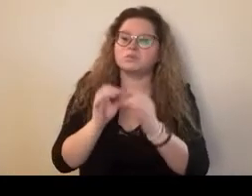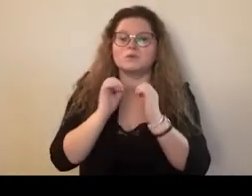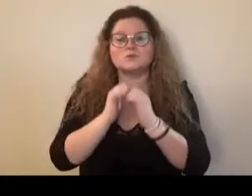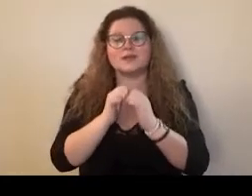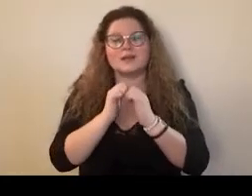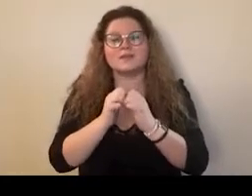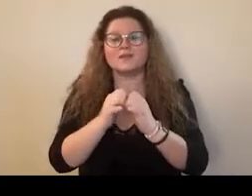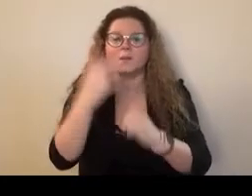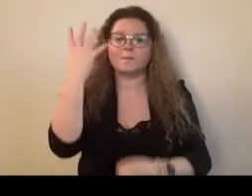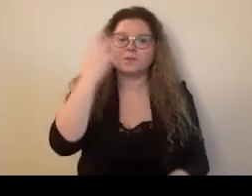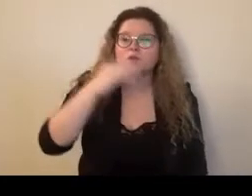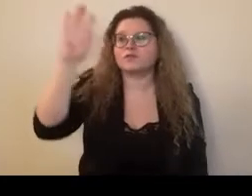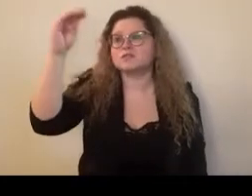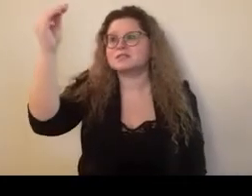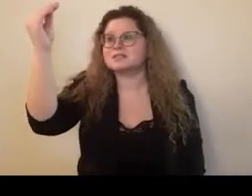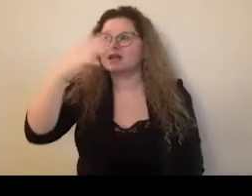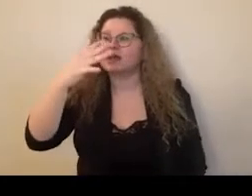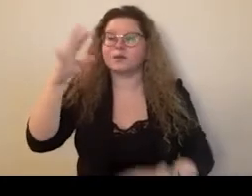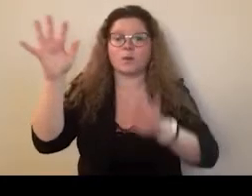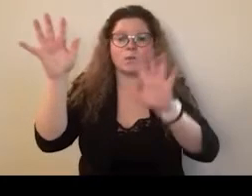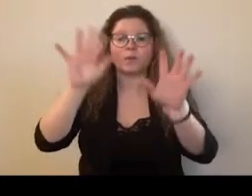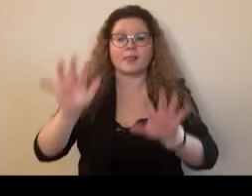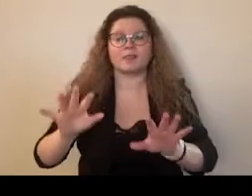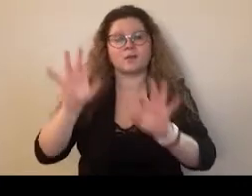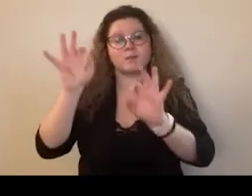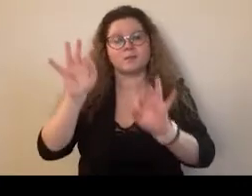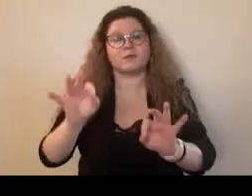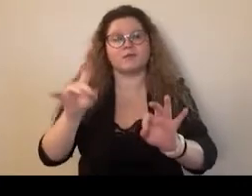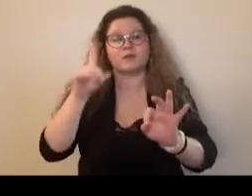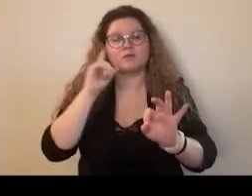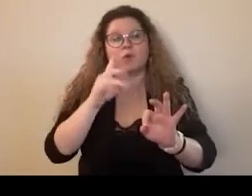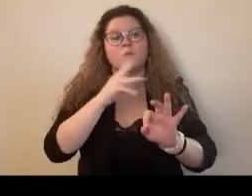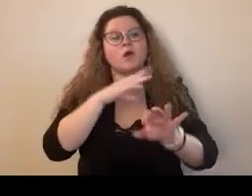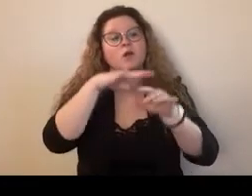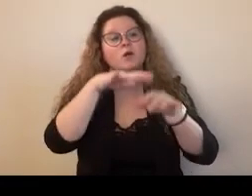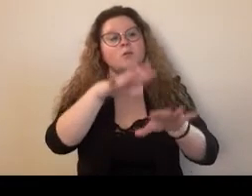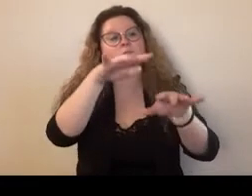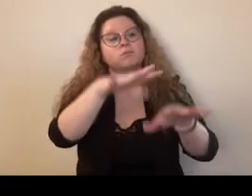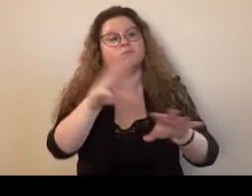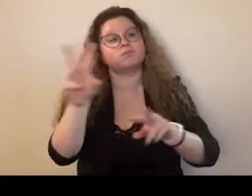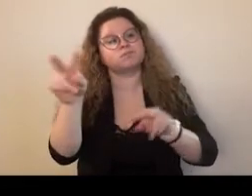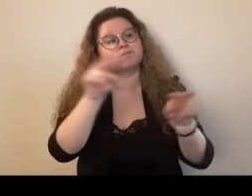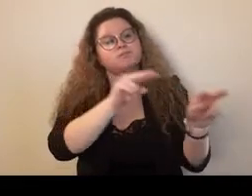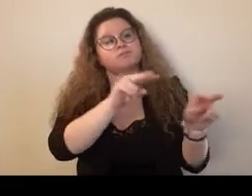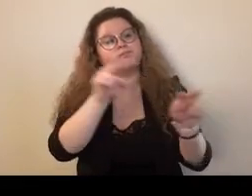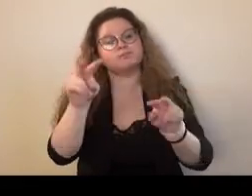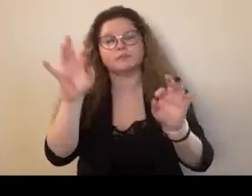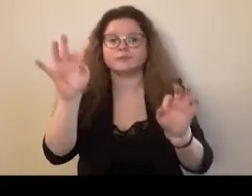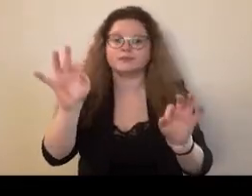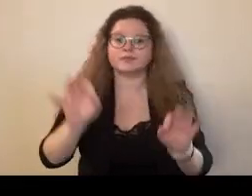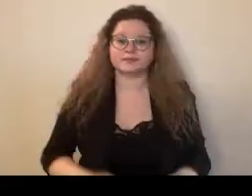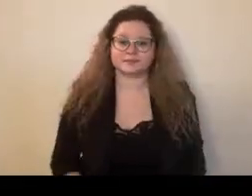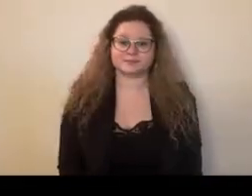sunshine and weather was perfect for the views into the harbour and into the Bedford Basin.